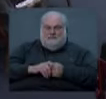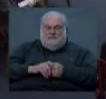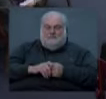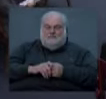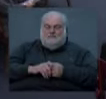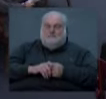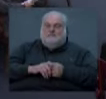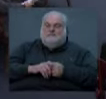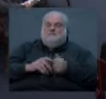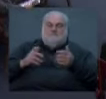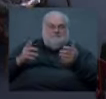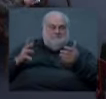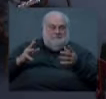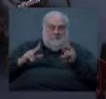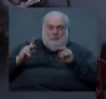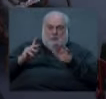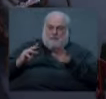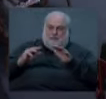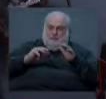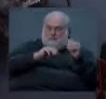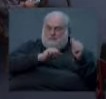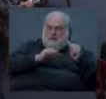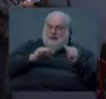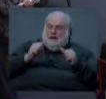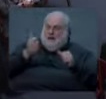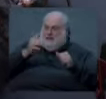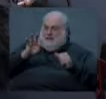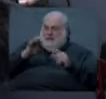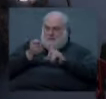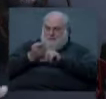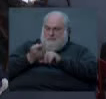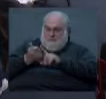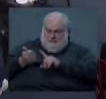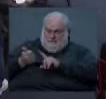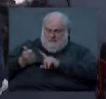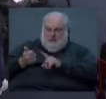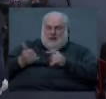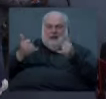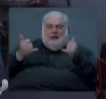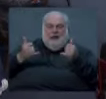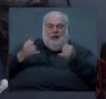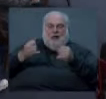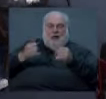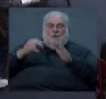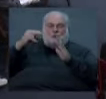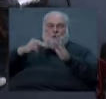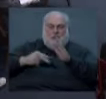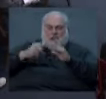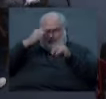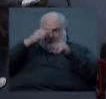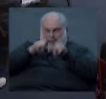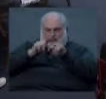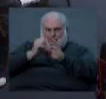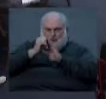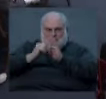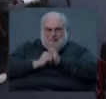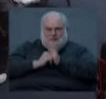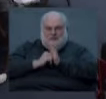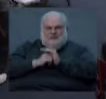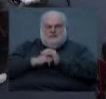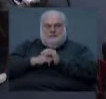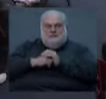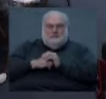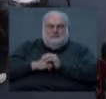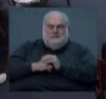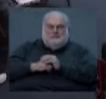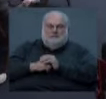Thank you again. Item 19 has been removed from the agenda. Madam Clerk, if you would, please read the consent agenda.